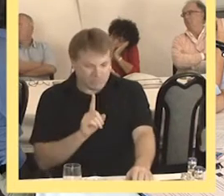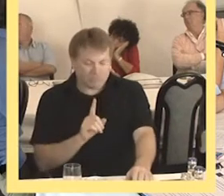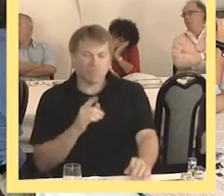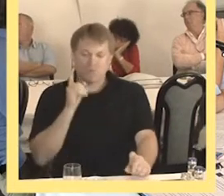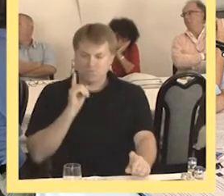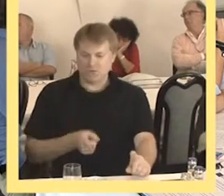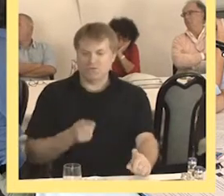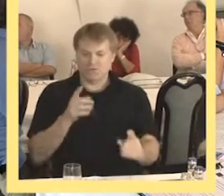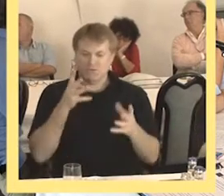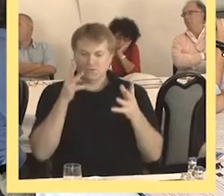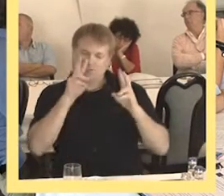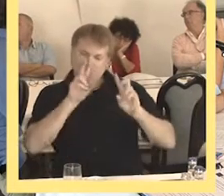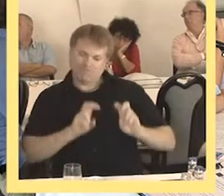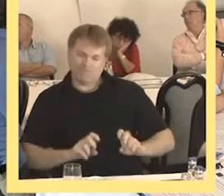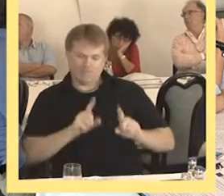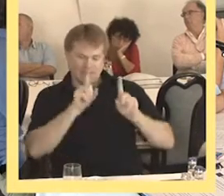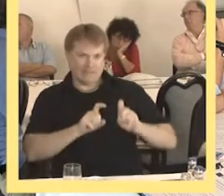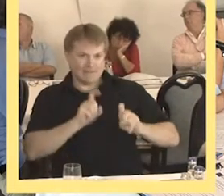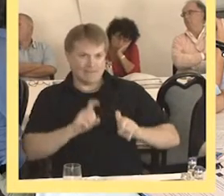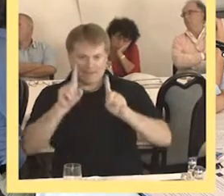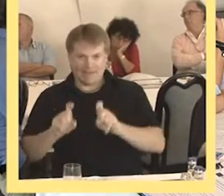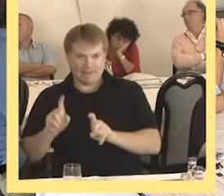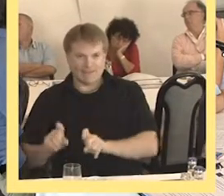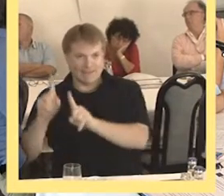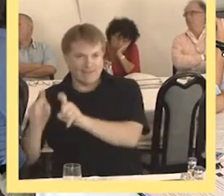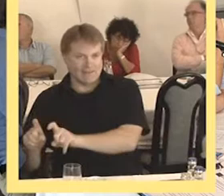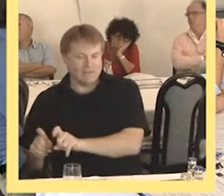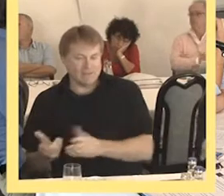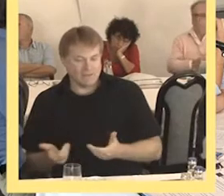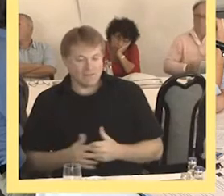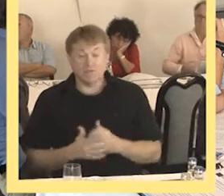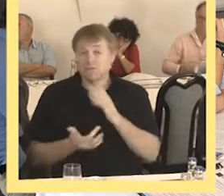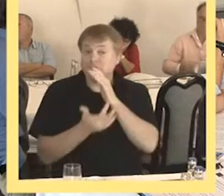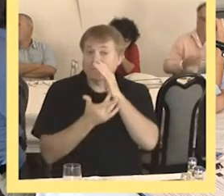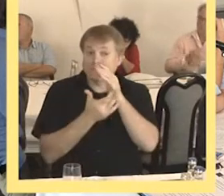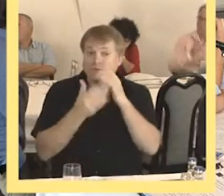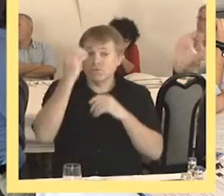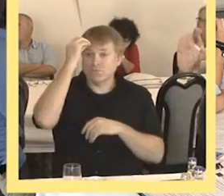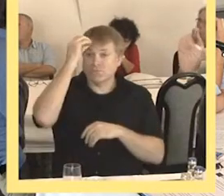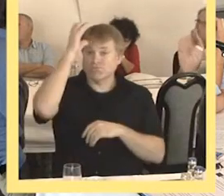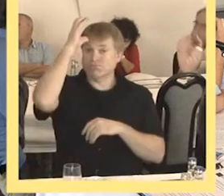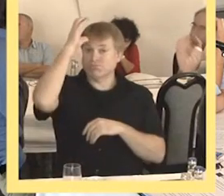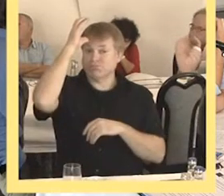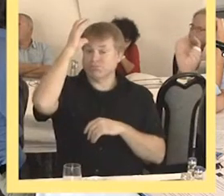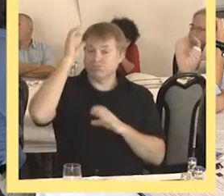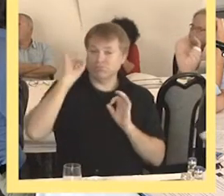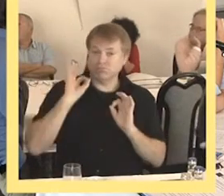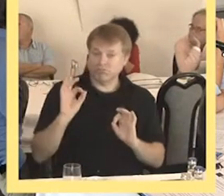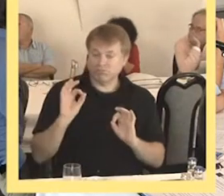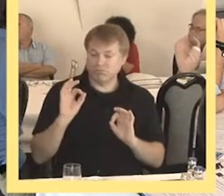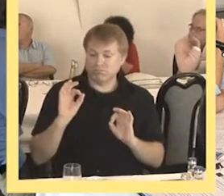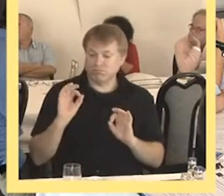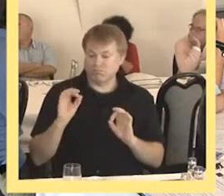The outcome is that besides technical knowledge, you know, how is the best construction